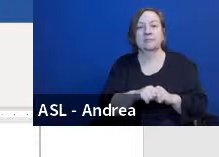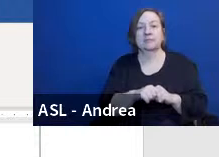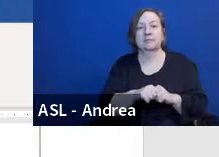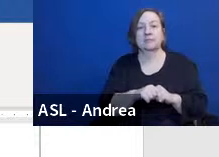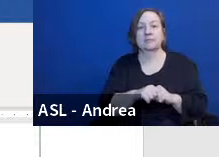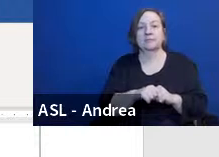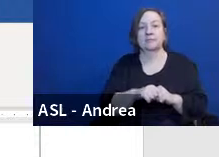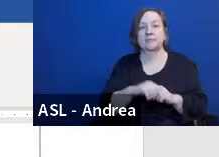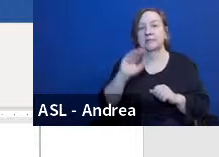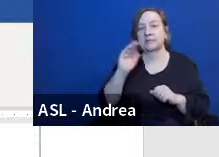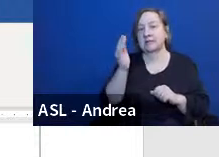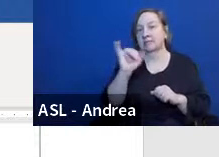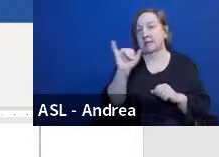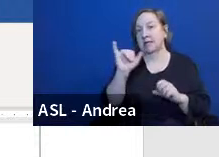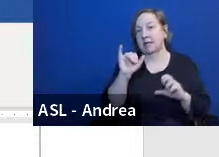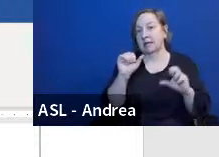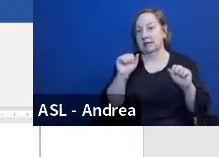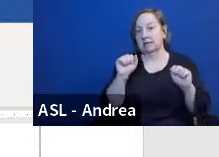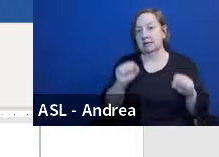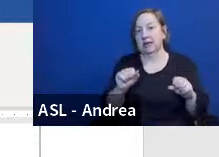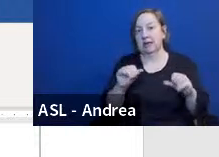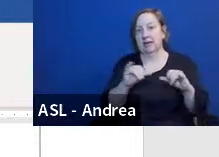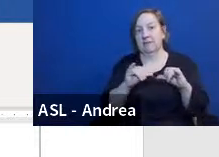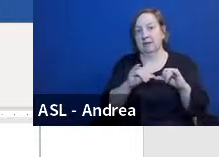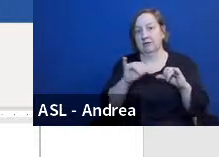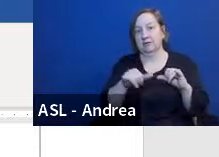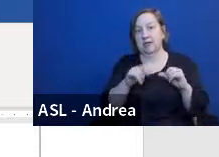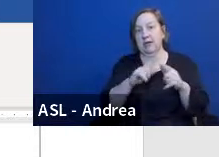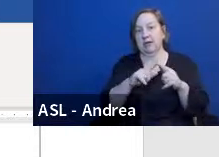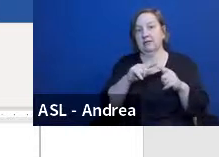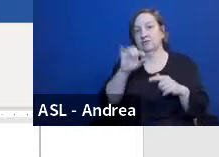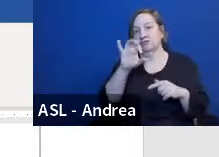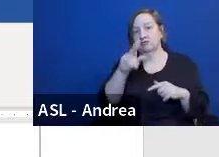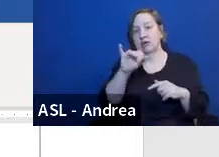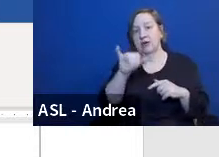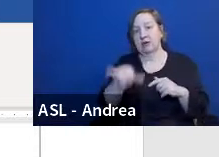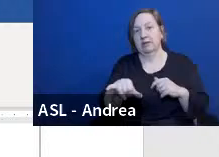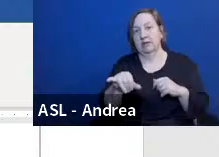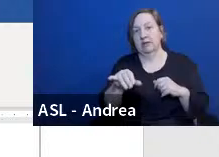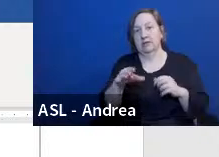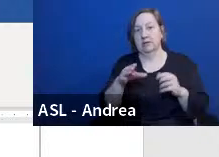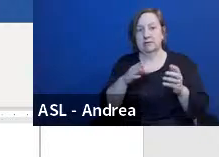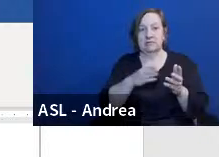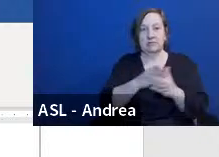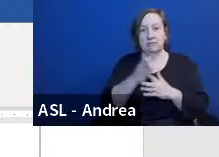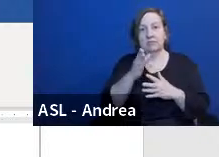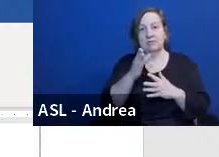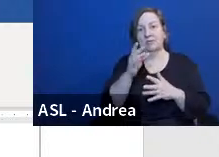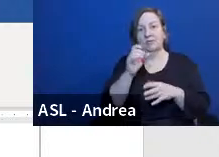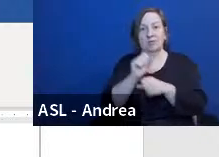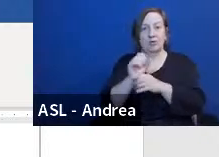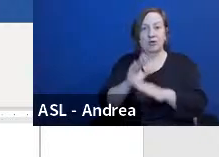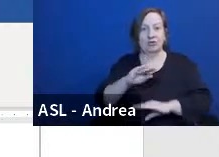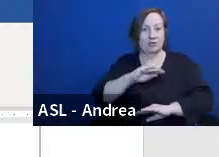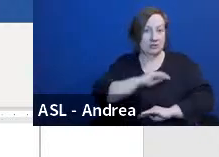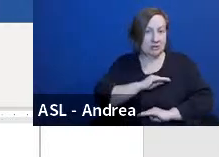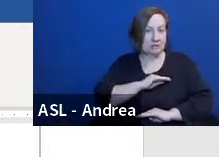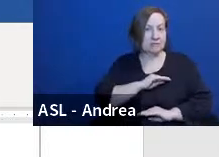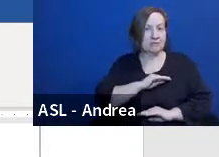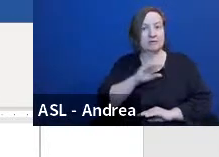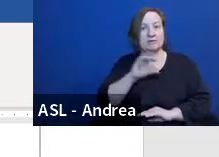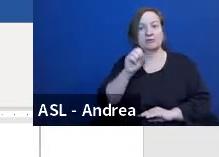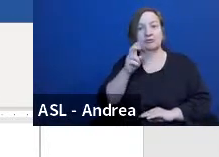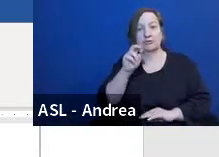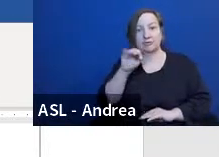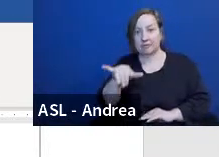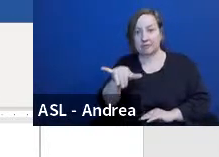certainly seems like there are ways to measure that and track that through worker satisfaction